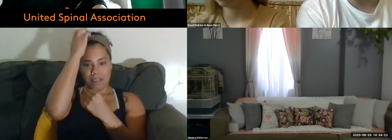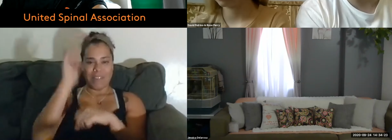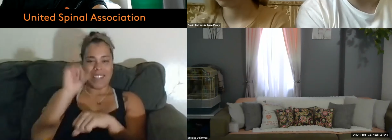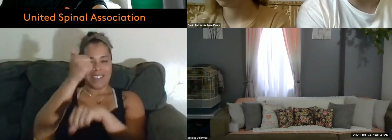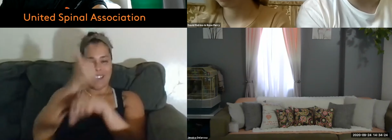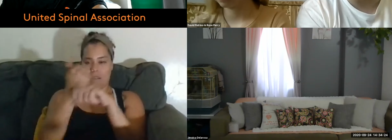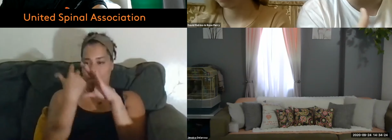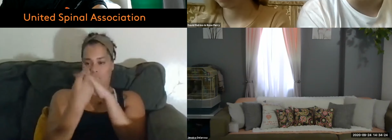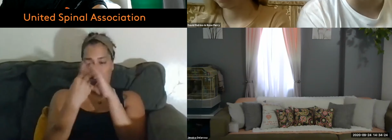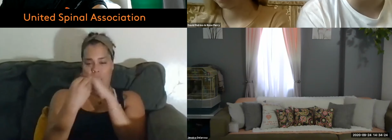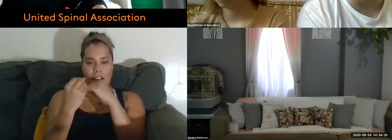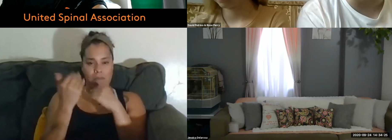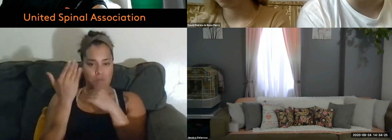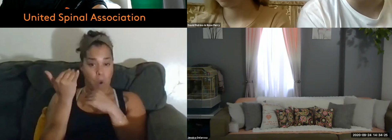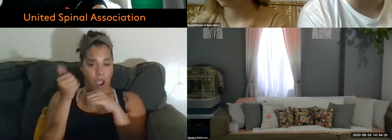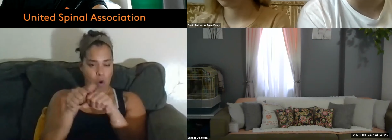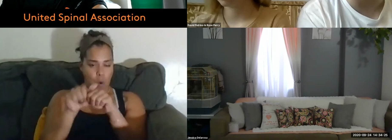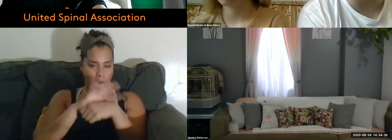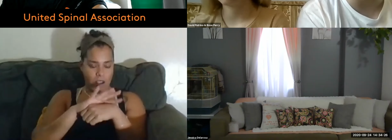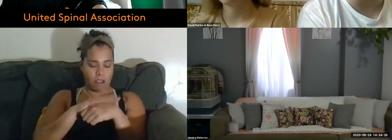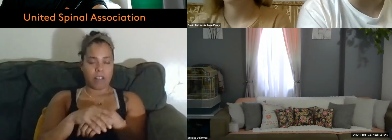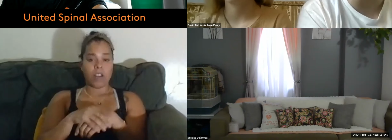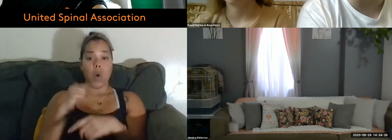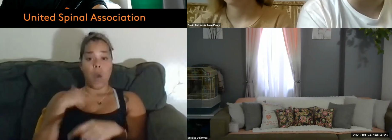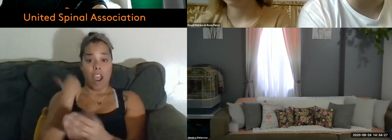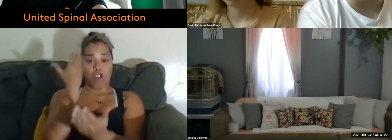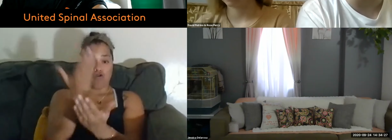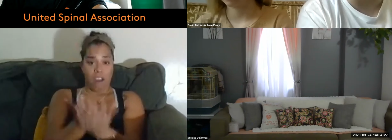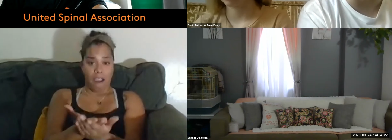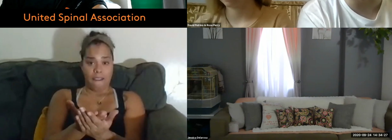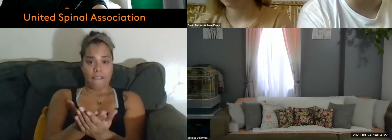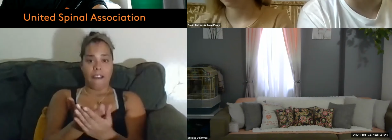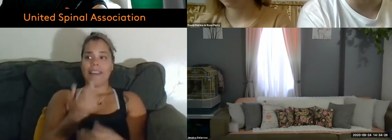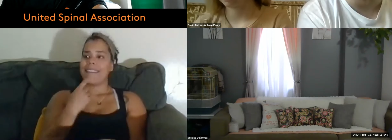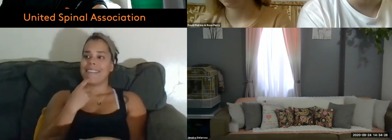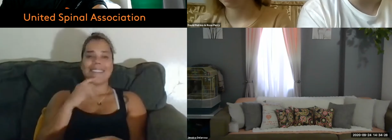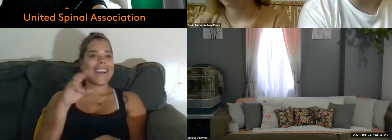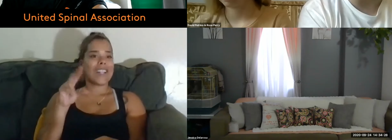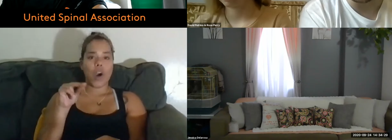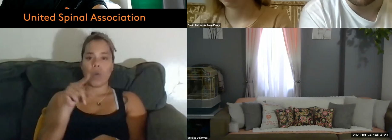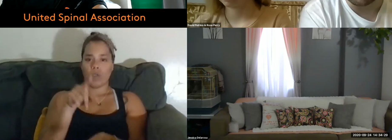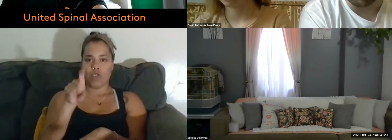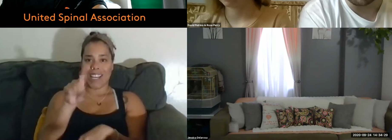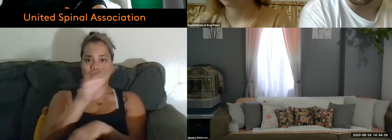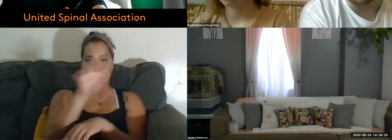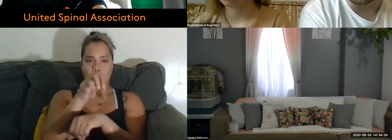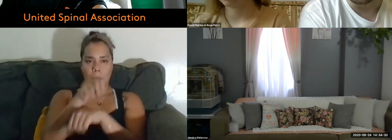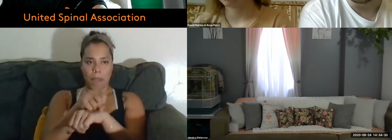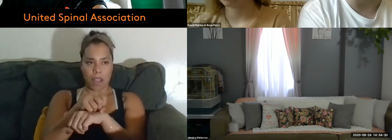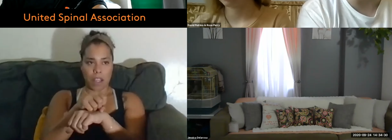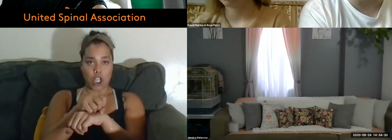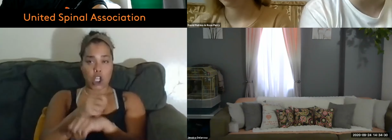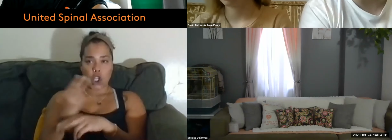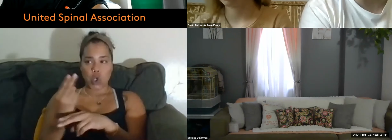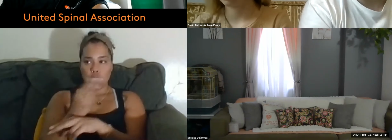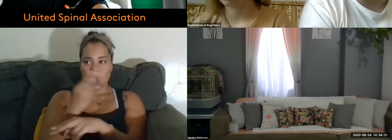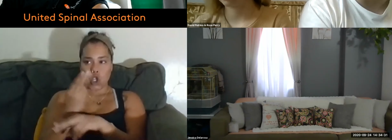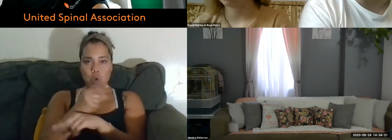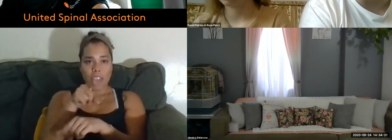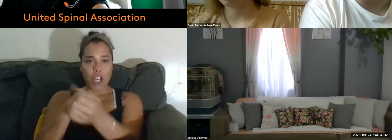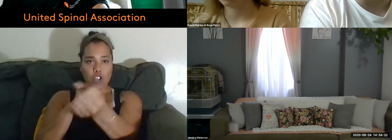And when I got to the DMV, they said, actually, you need an appointment to access the Dropbox, and you can only